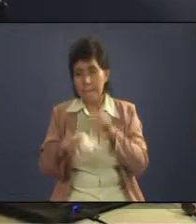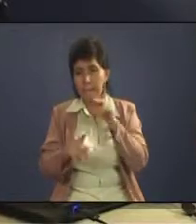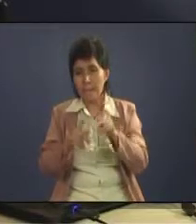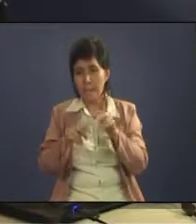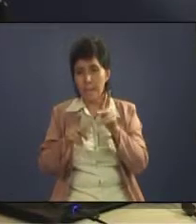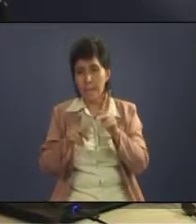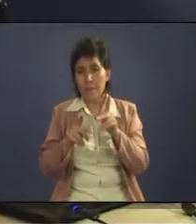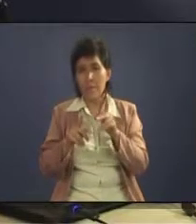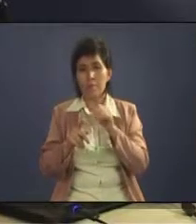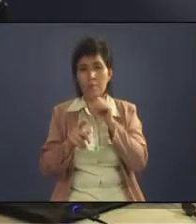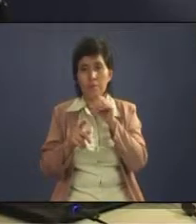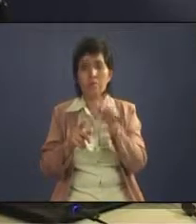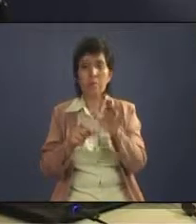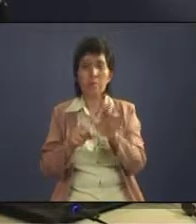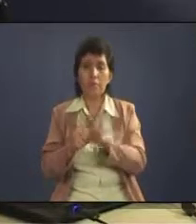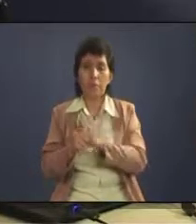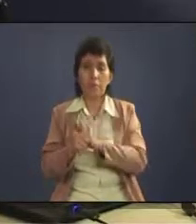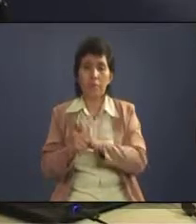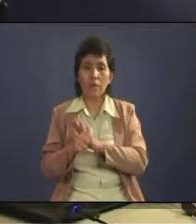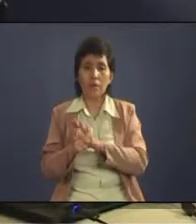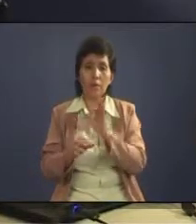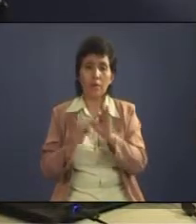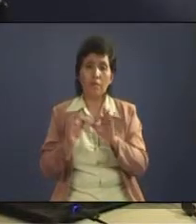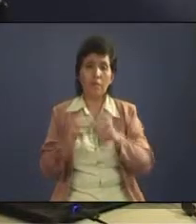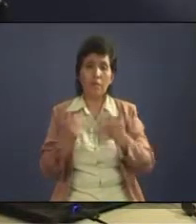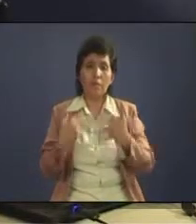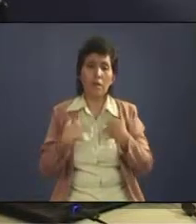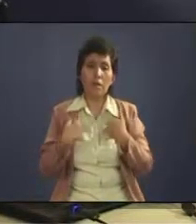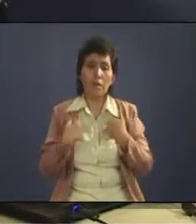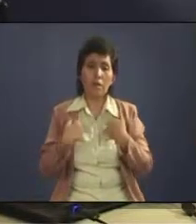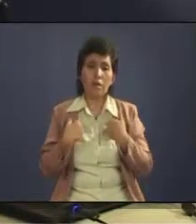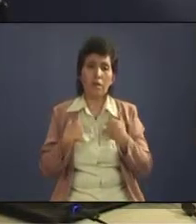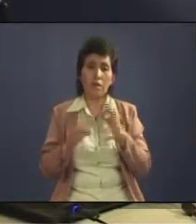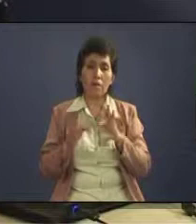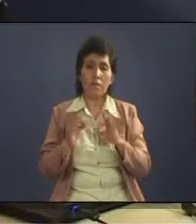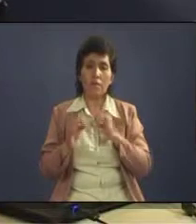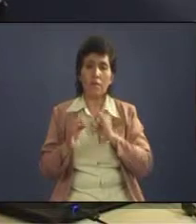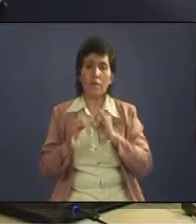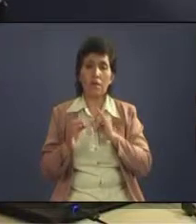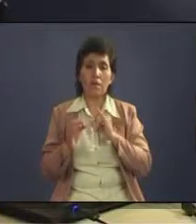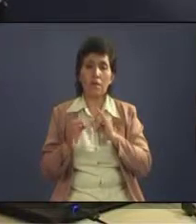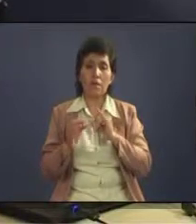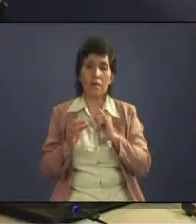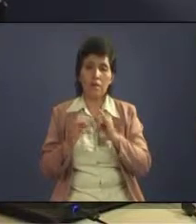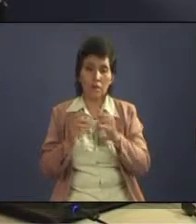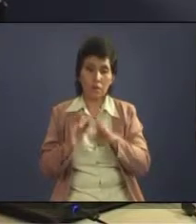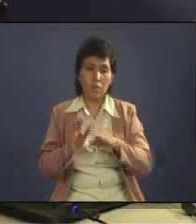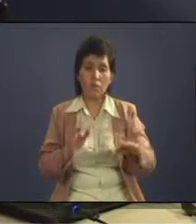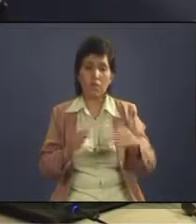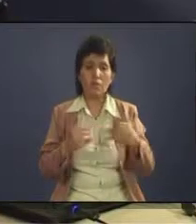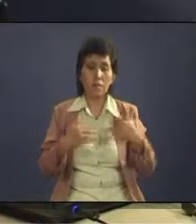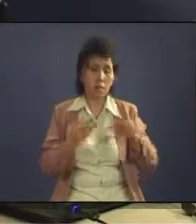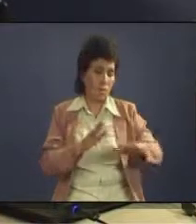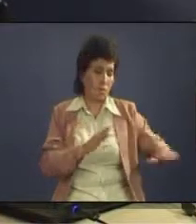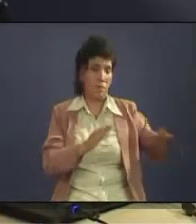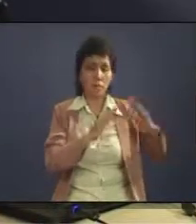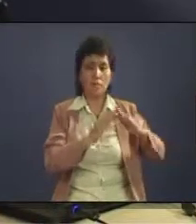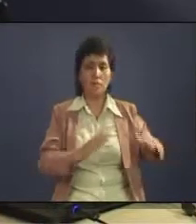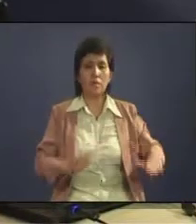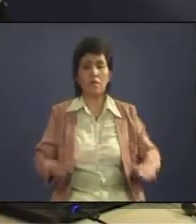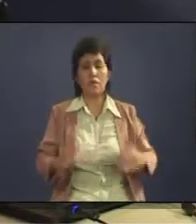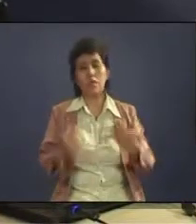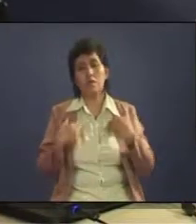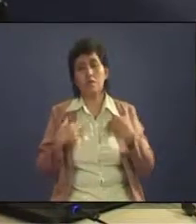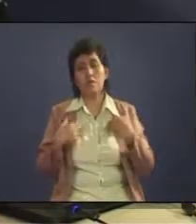fight. Okay, if I have a chicken shop, if I have a chicken rice shop, and my neighbor has a chicken rice shop, and we have chicken rice